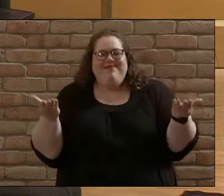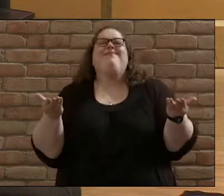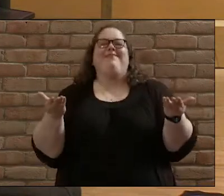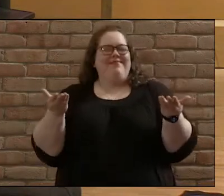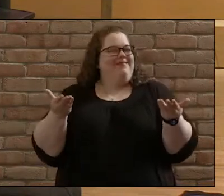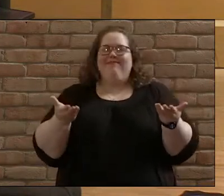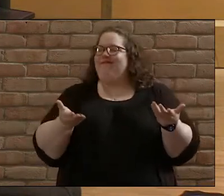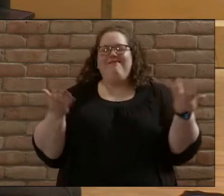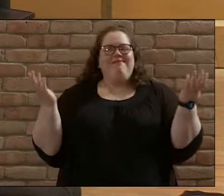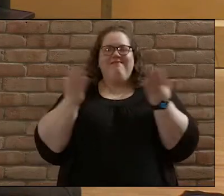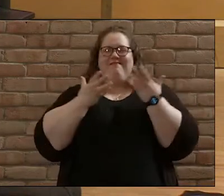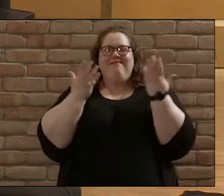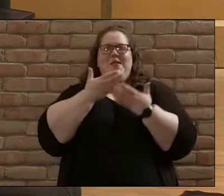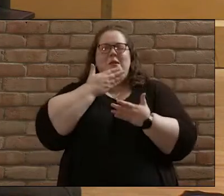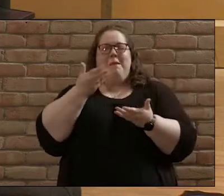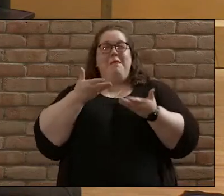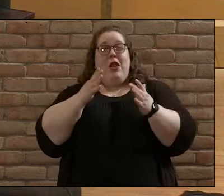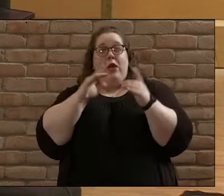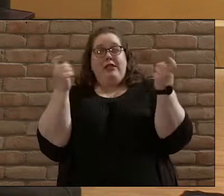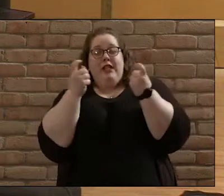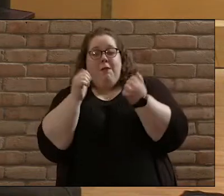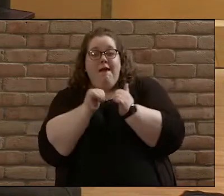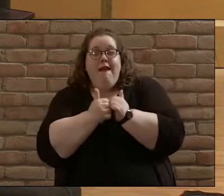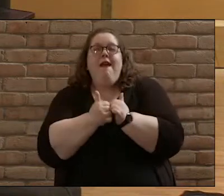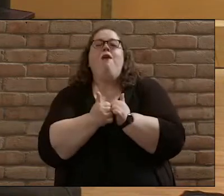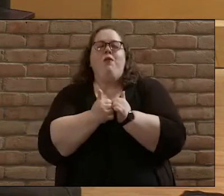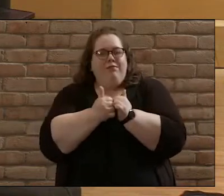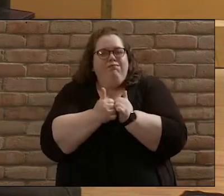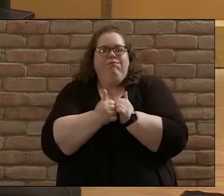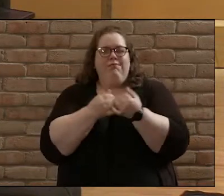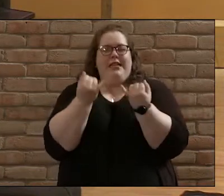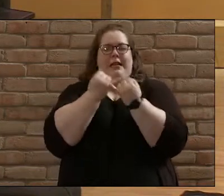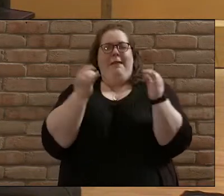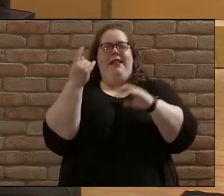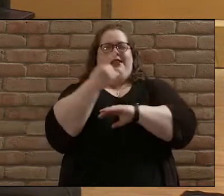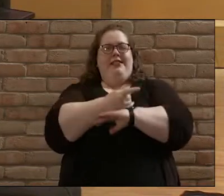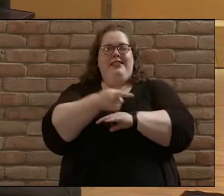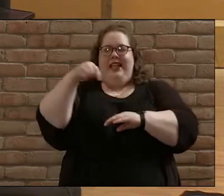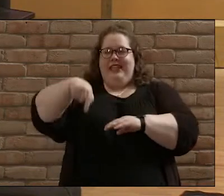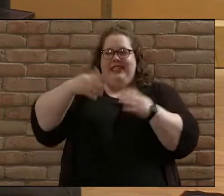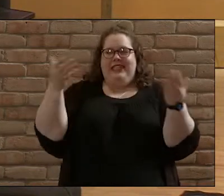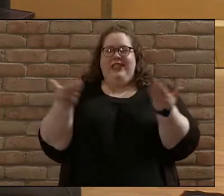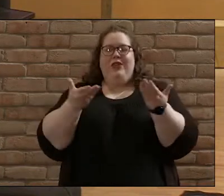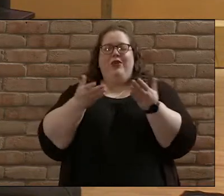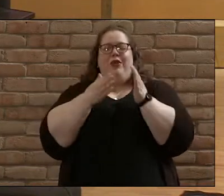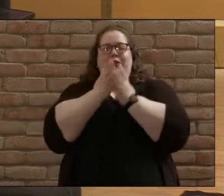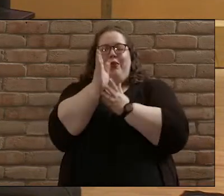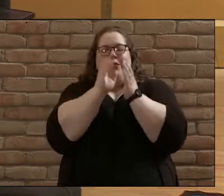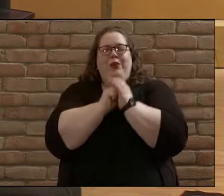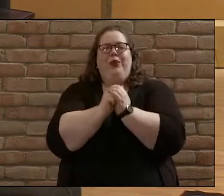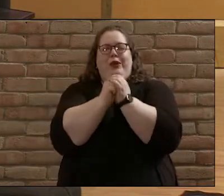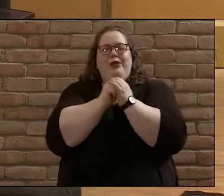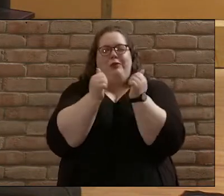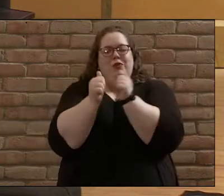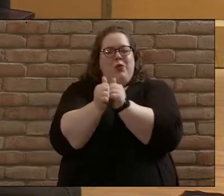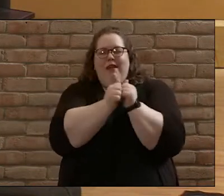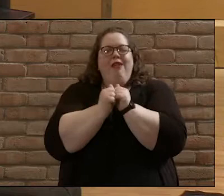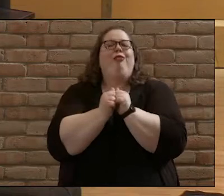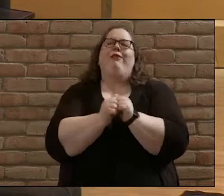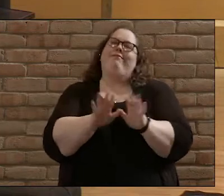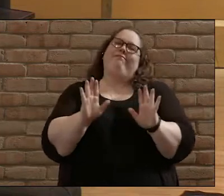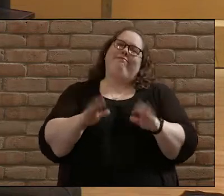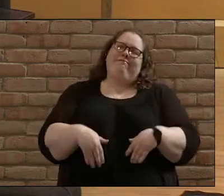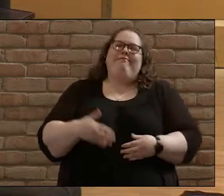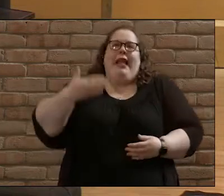better way for us to celebrate Independence Day than to be here in worship together? Now, I know